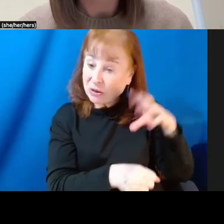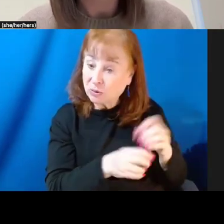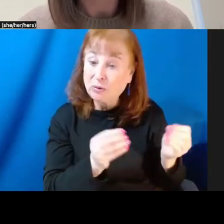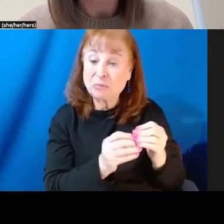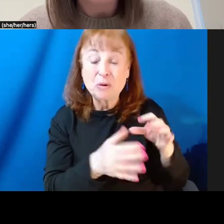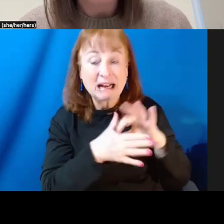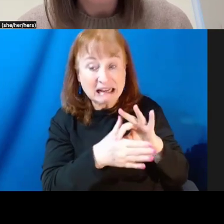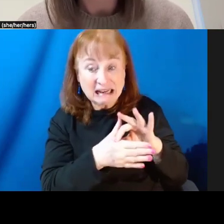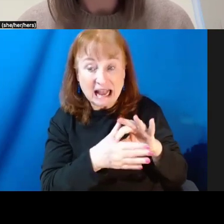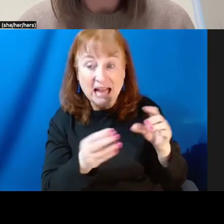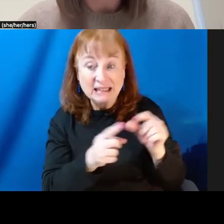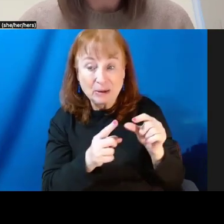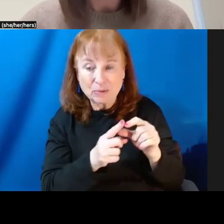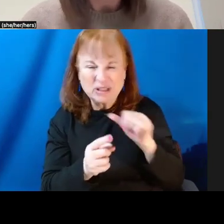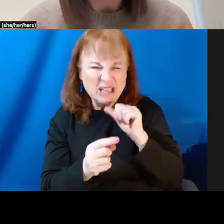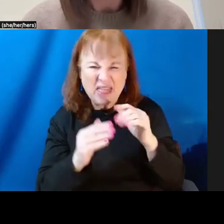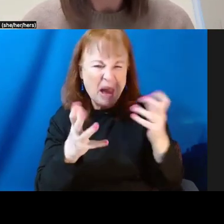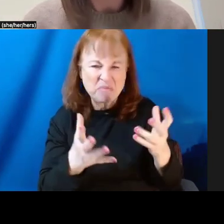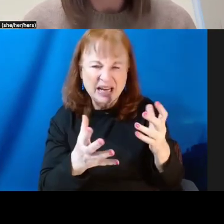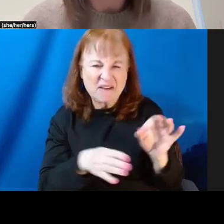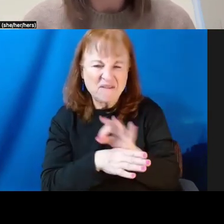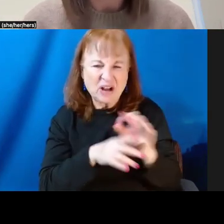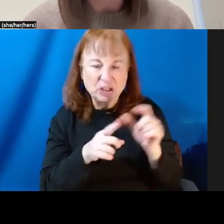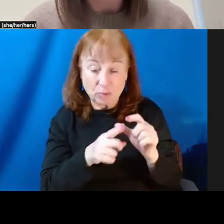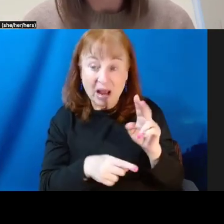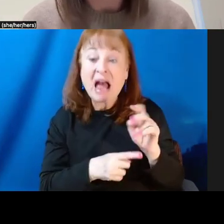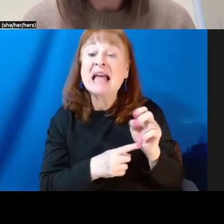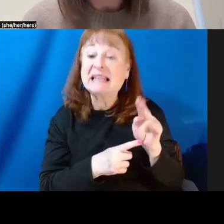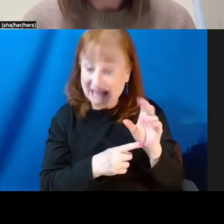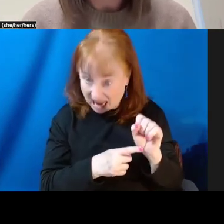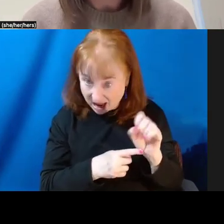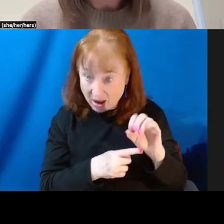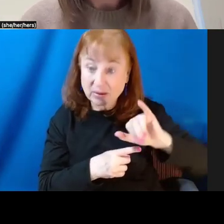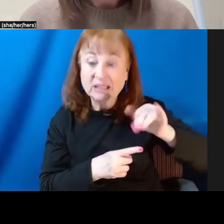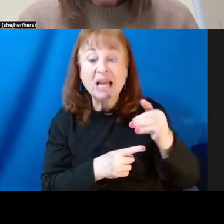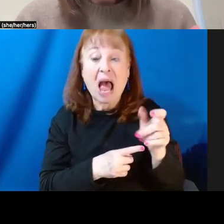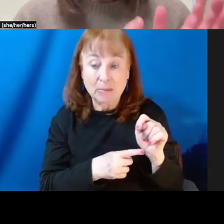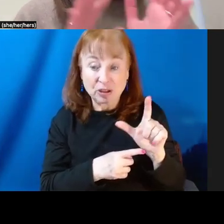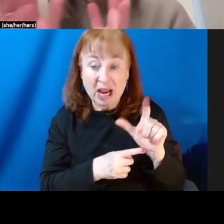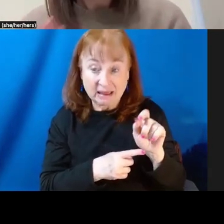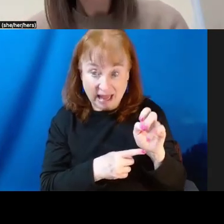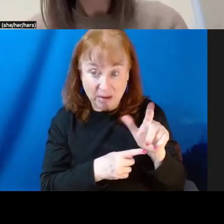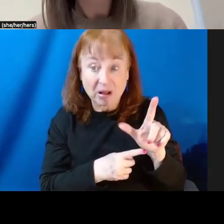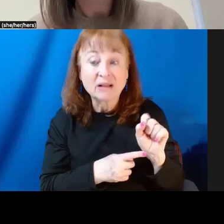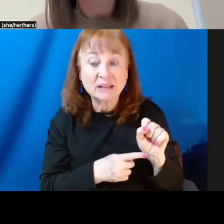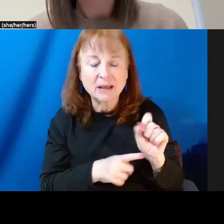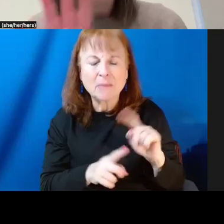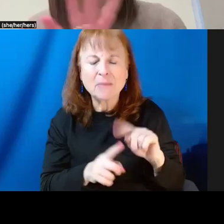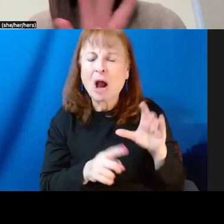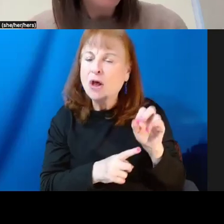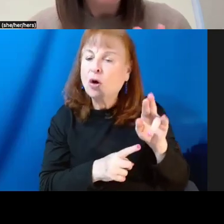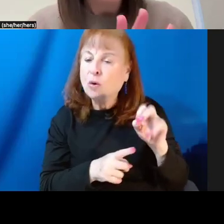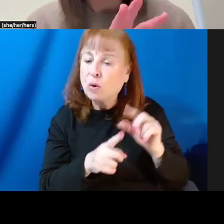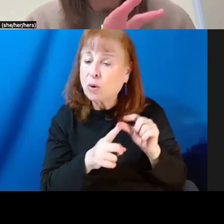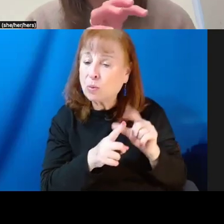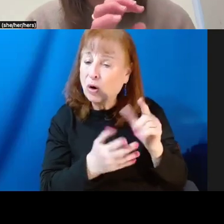content words than function words, especially nouns, especially object labels. But the core word lists, at